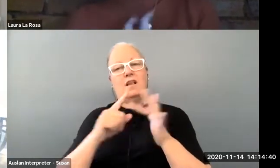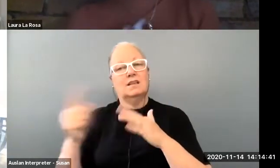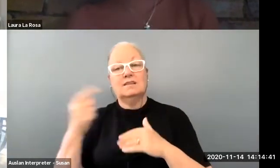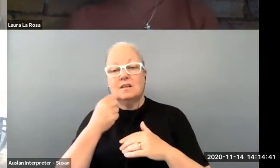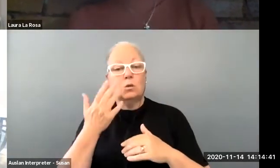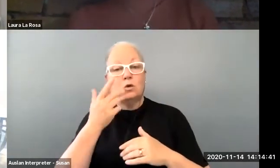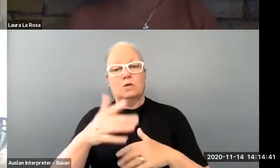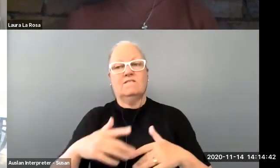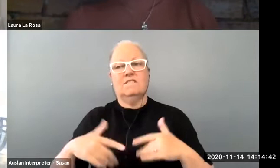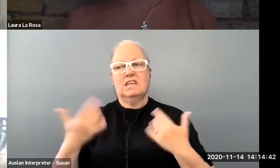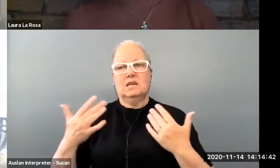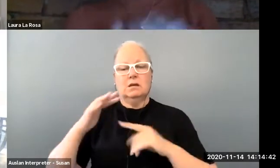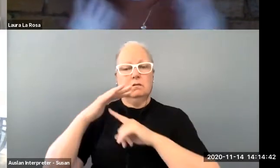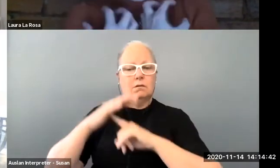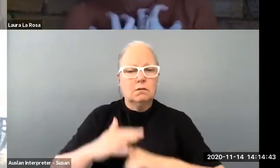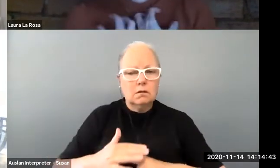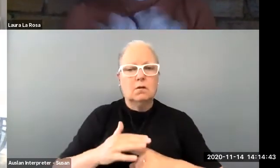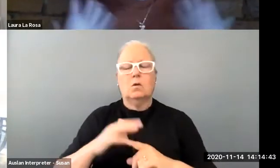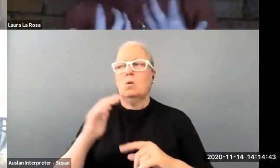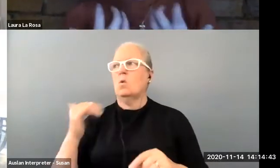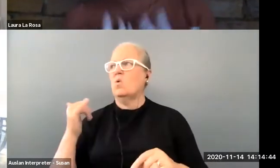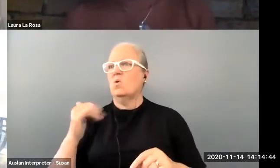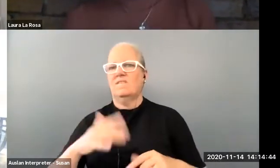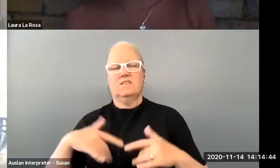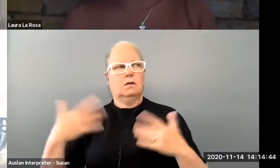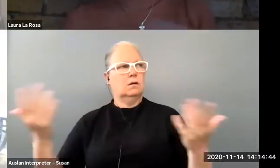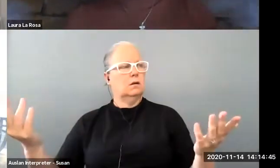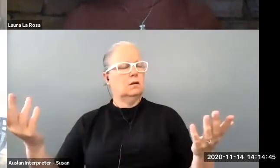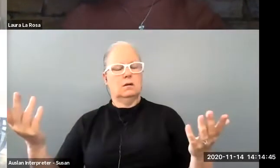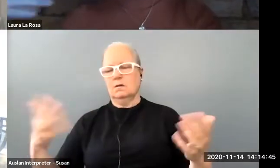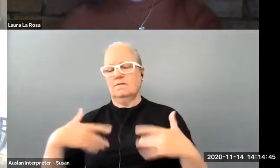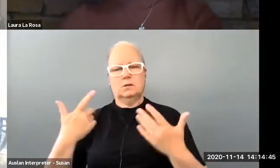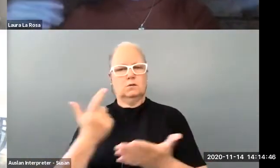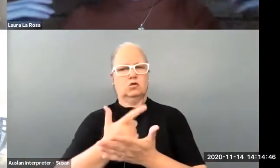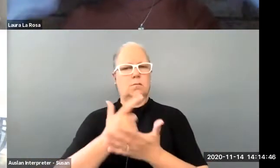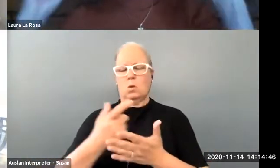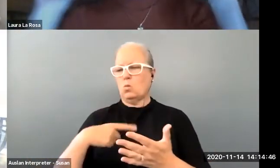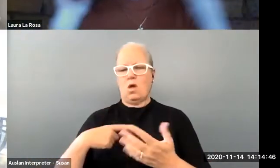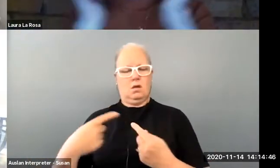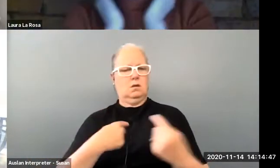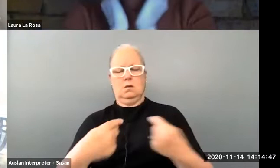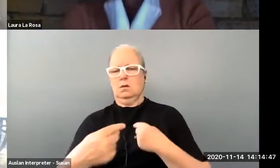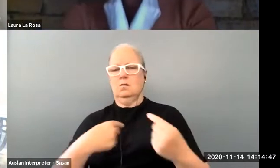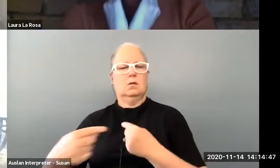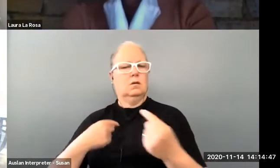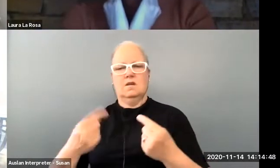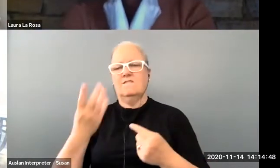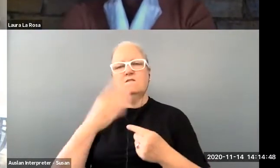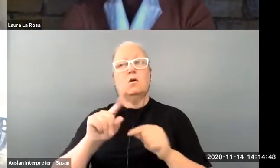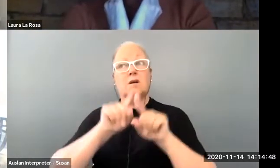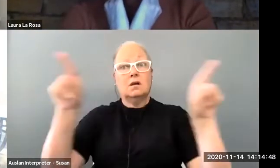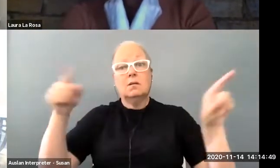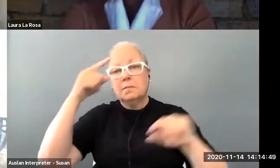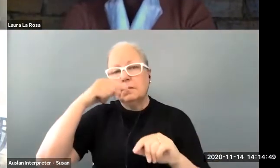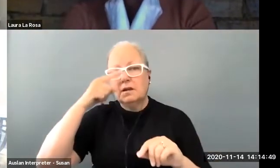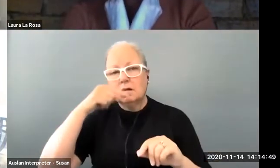having a meltdown, or you're just feeling like a little bit overwhelmed by all this kind of external noise,